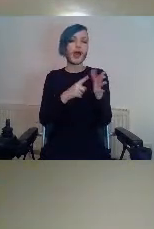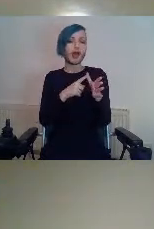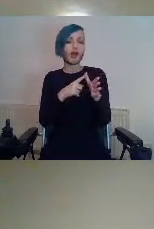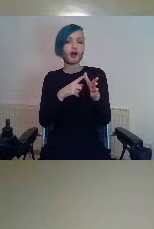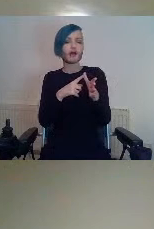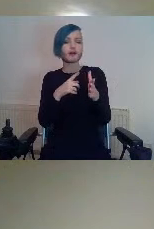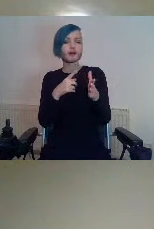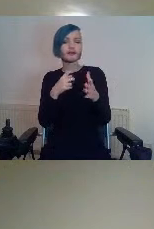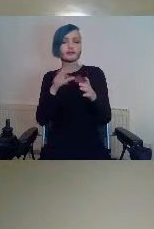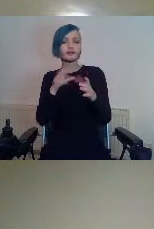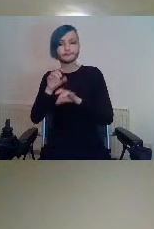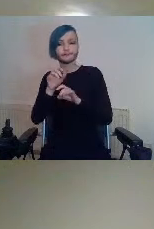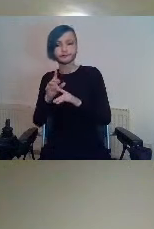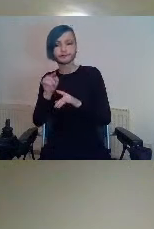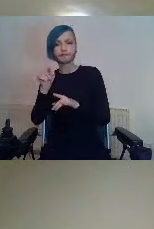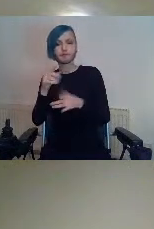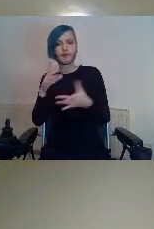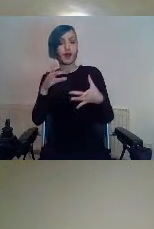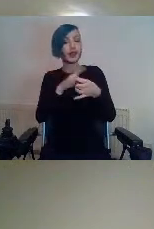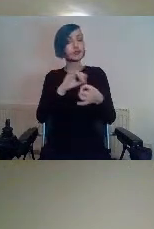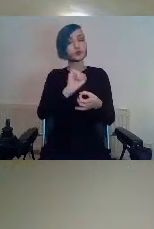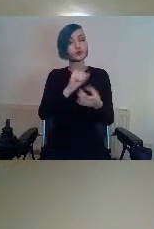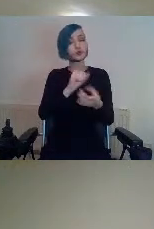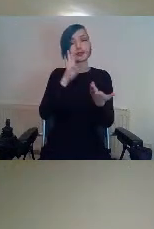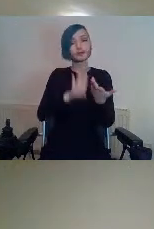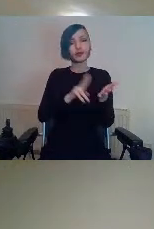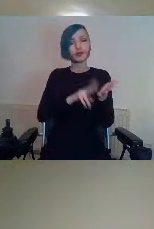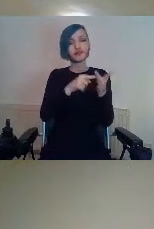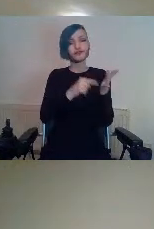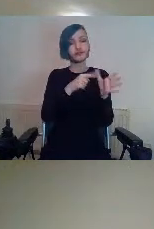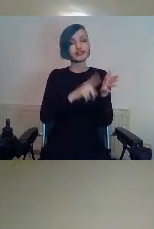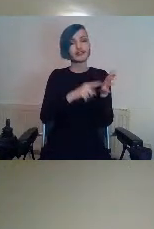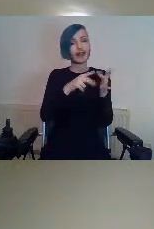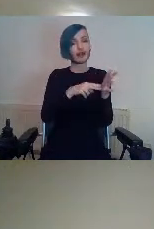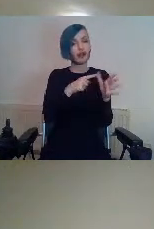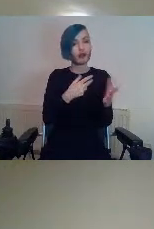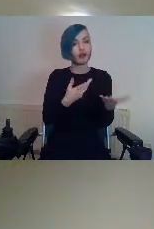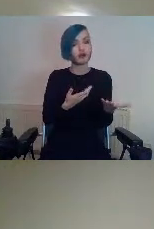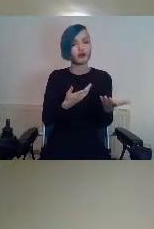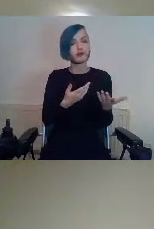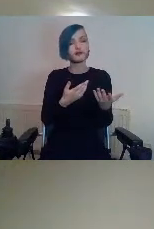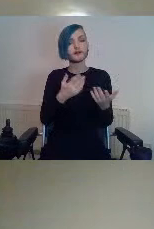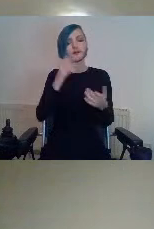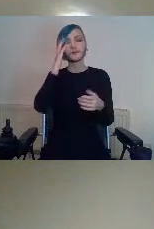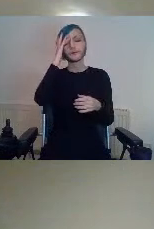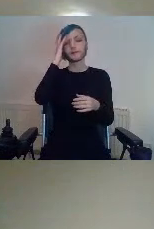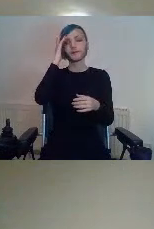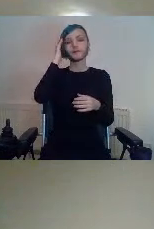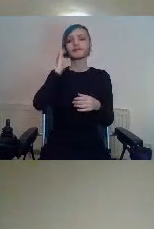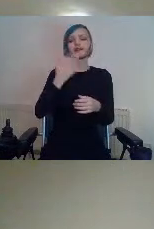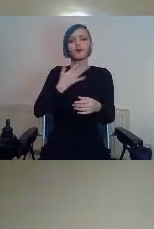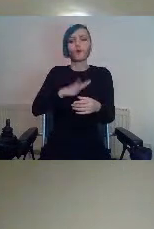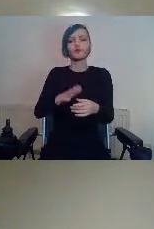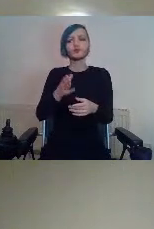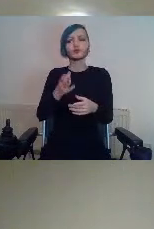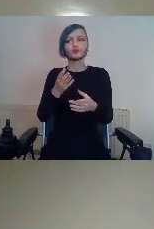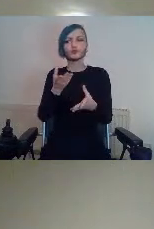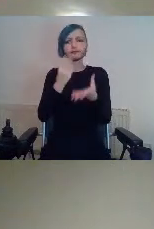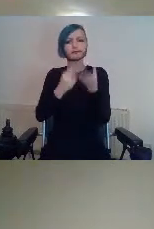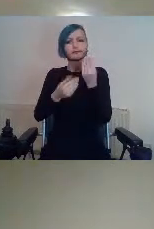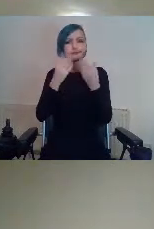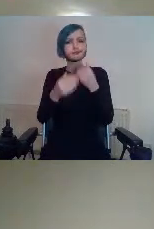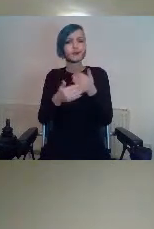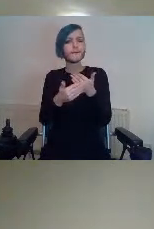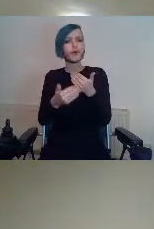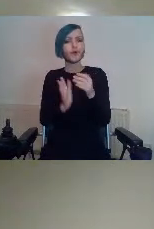experiences in terms of the issues? Because I'd love to move on next to thinking about and hearing about how communities have